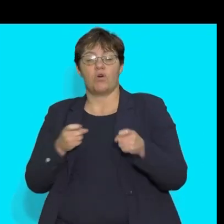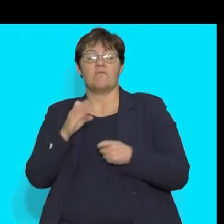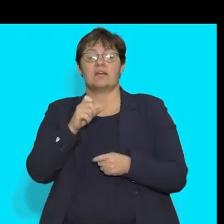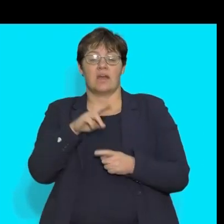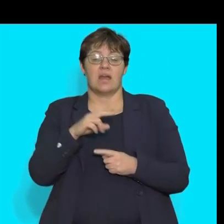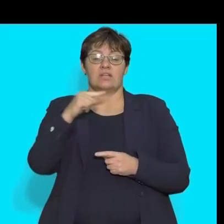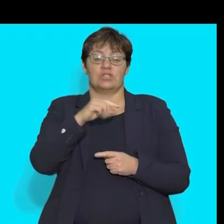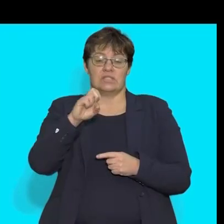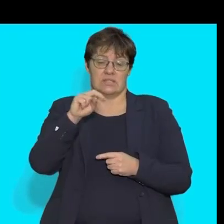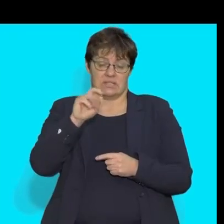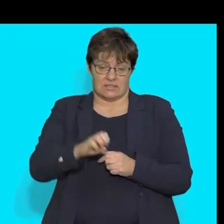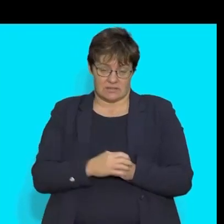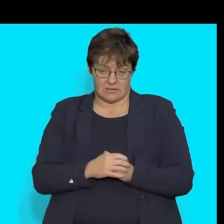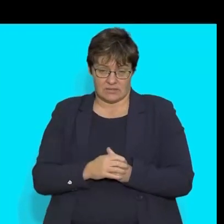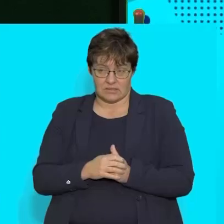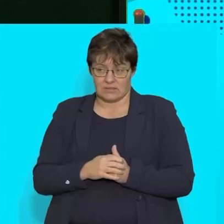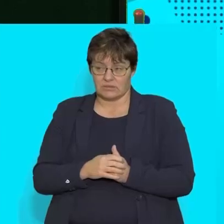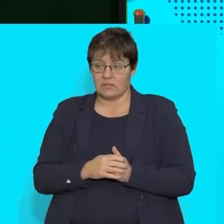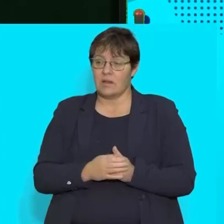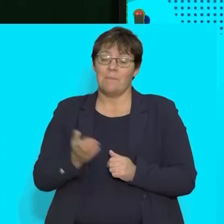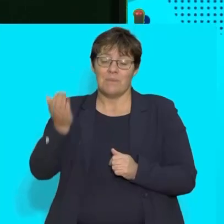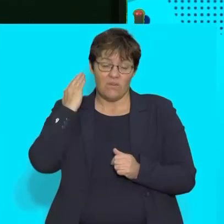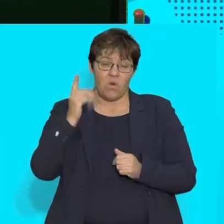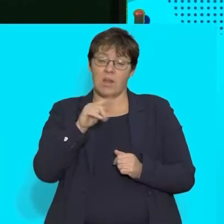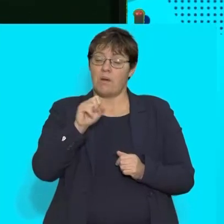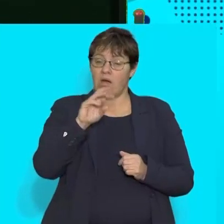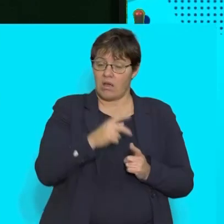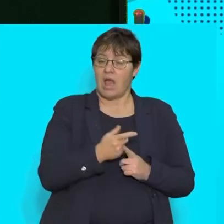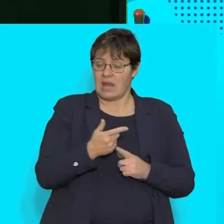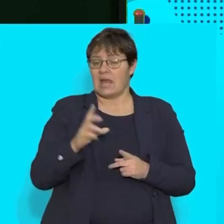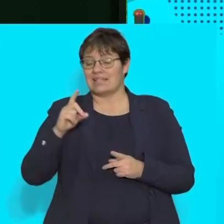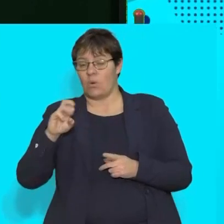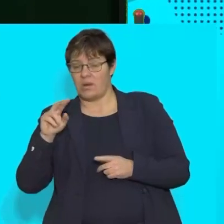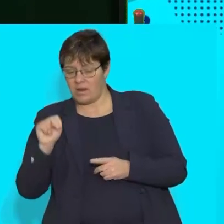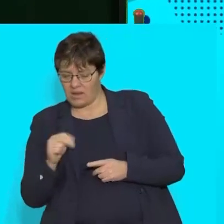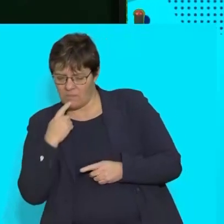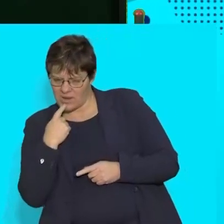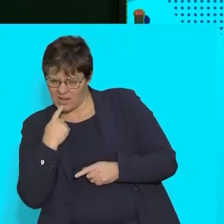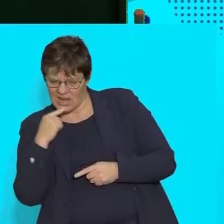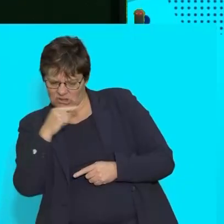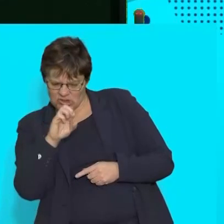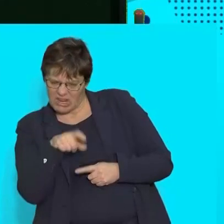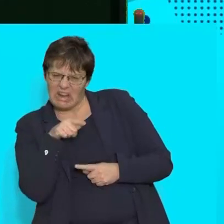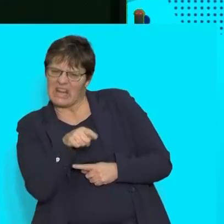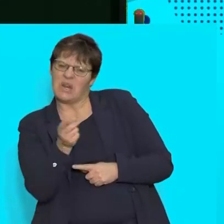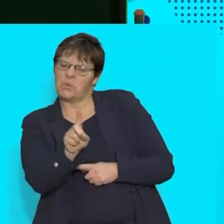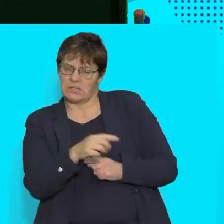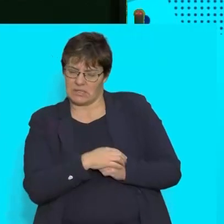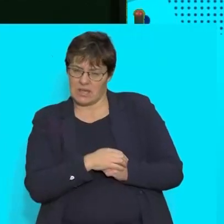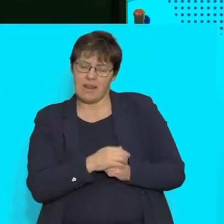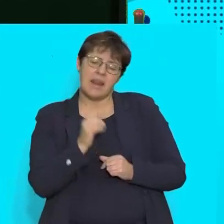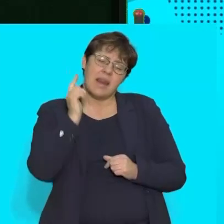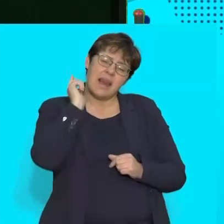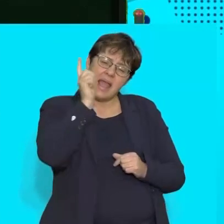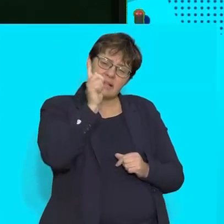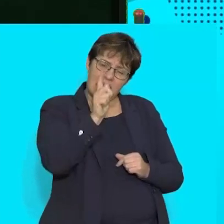called gene. Back in the day, Lamarck and Darwin were not able to coin what the term gene was. Much later